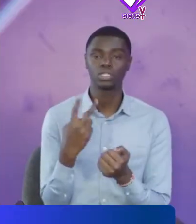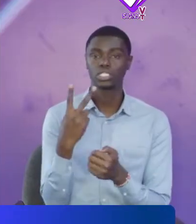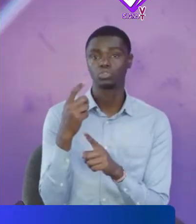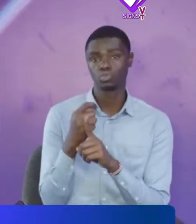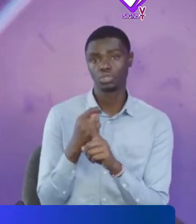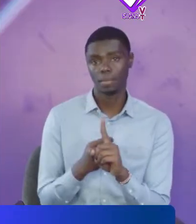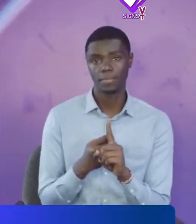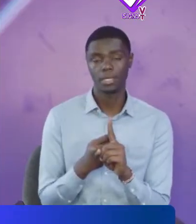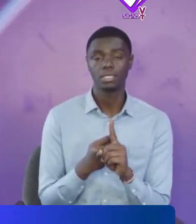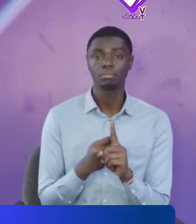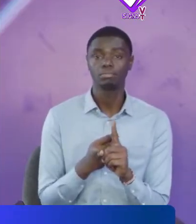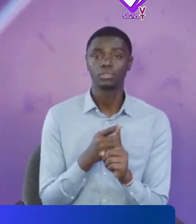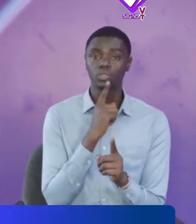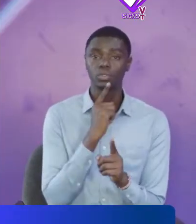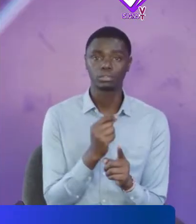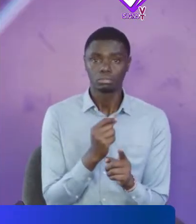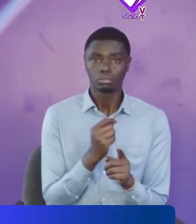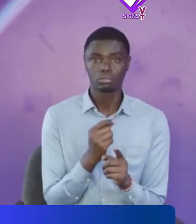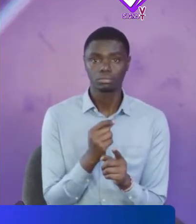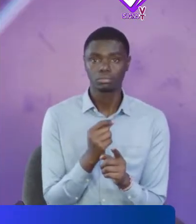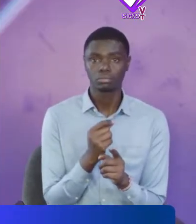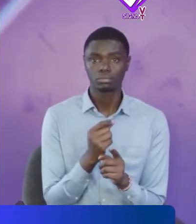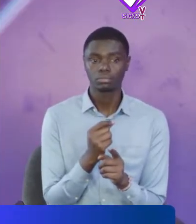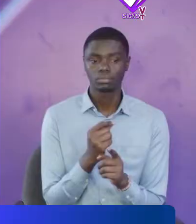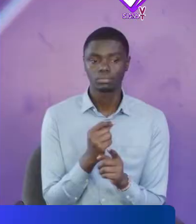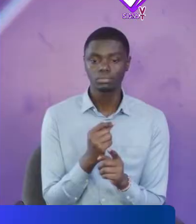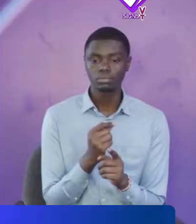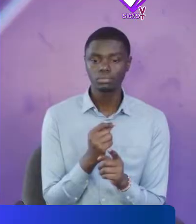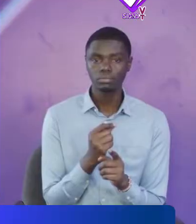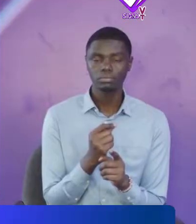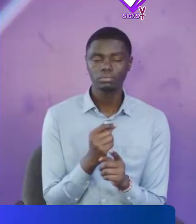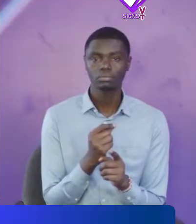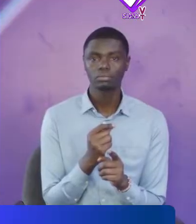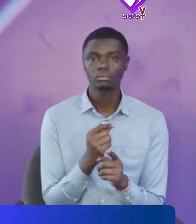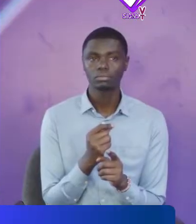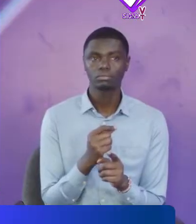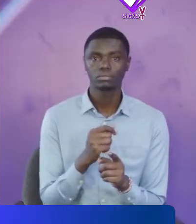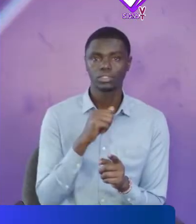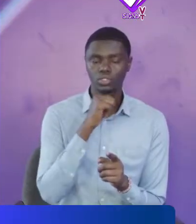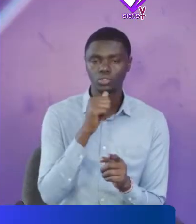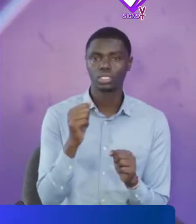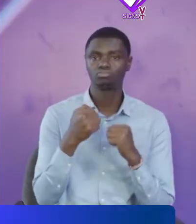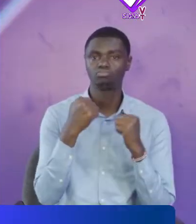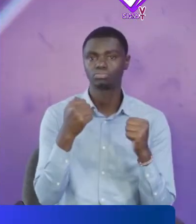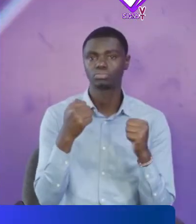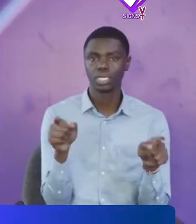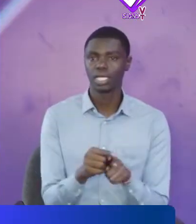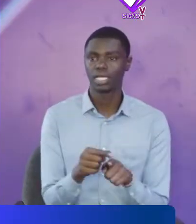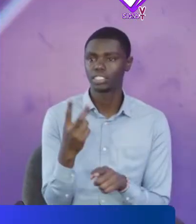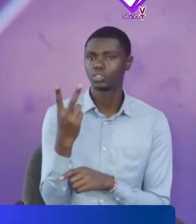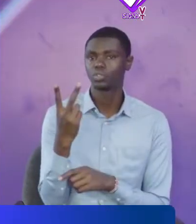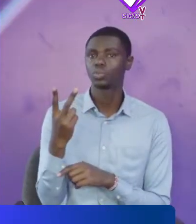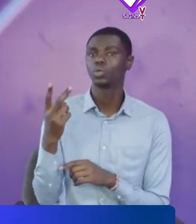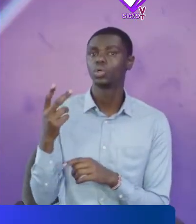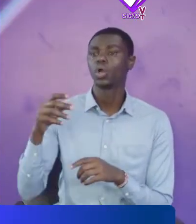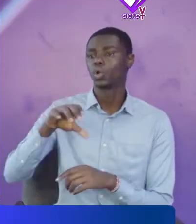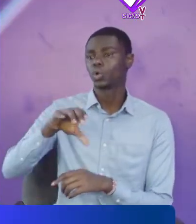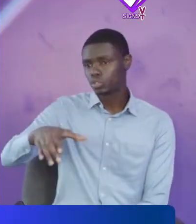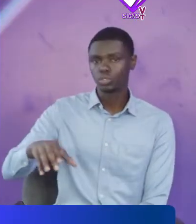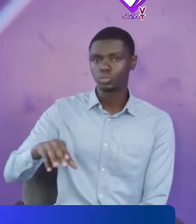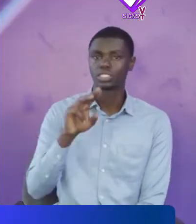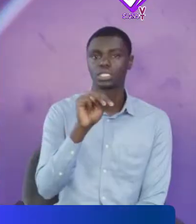2-term. Therefore, it's subtle. It's subtle, but it's not as prominent as these two constituencies of Mbere